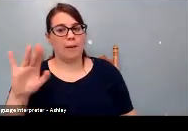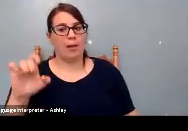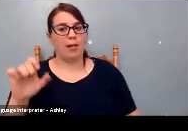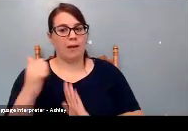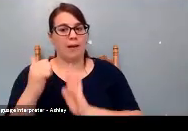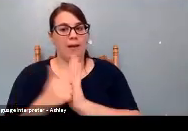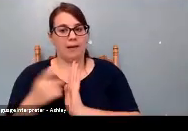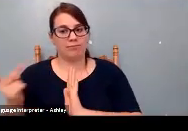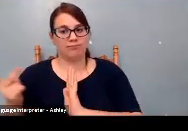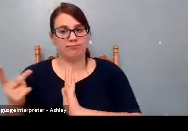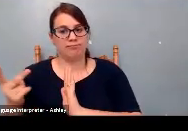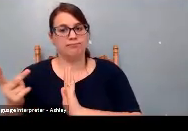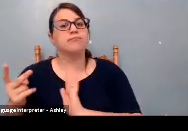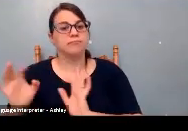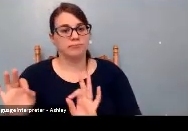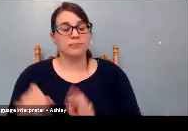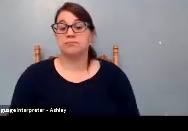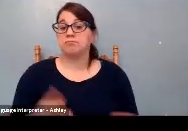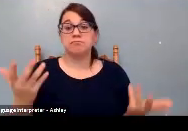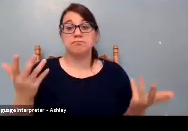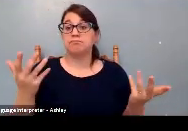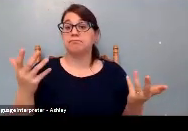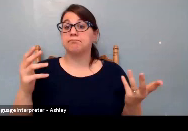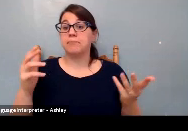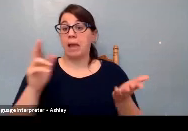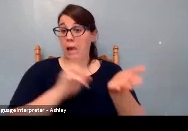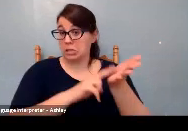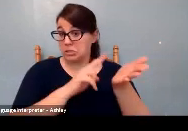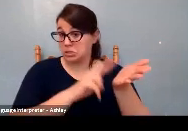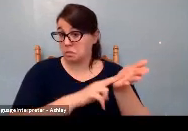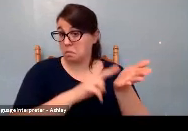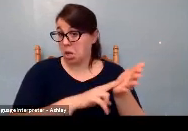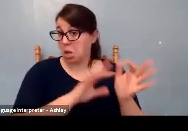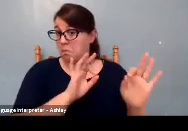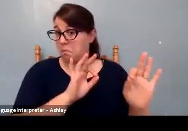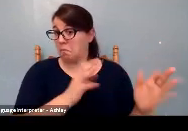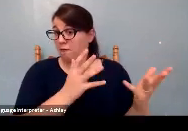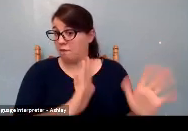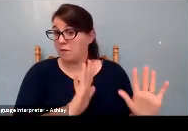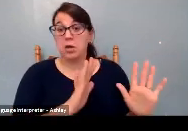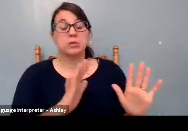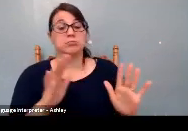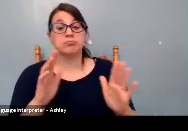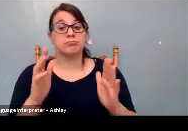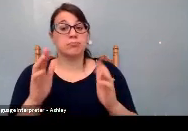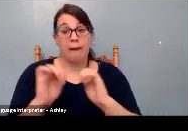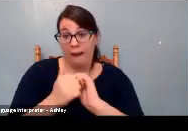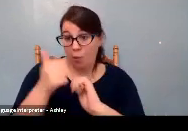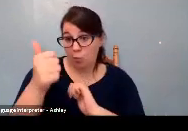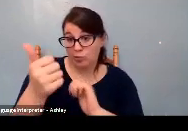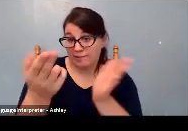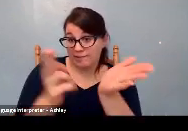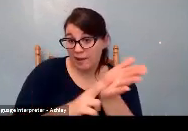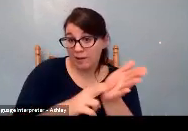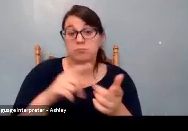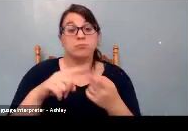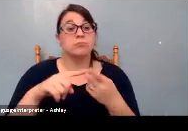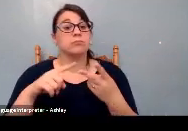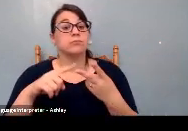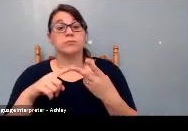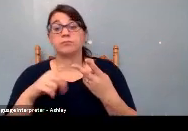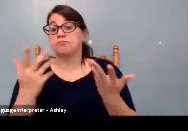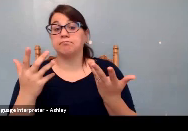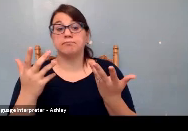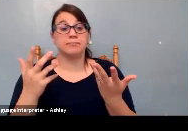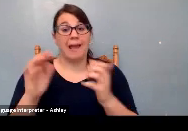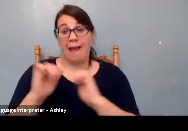So we've reviewed all there is to know about eligibility, about enrollment, how to deposit and make withdrawals